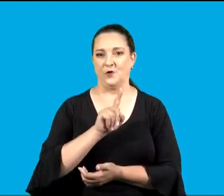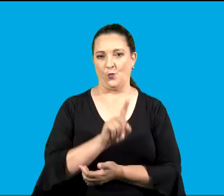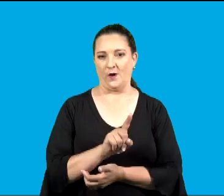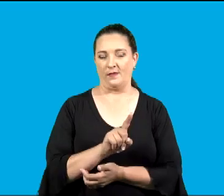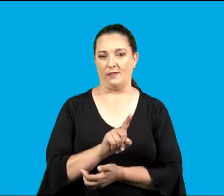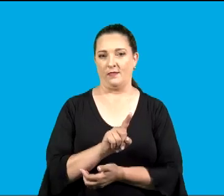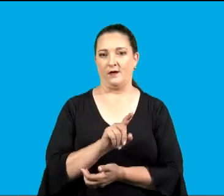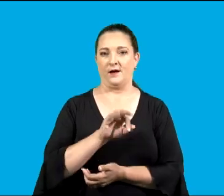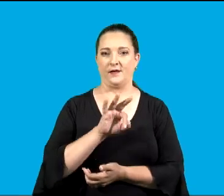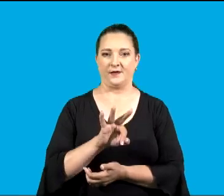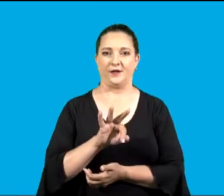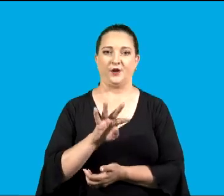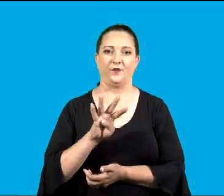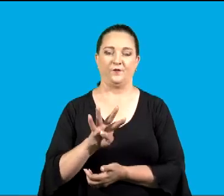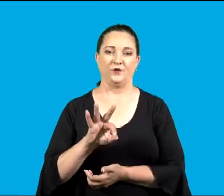1,343,040.